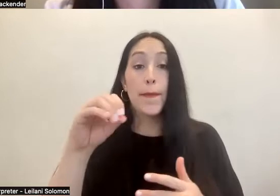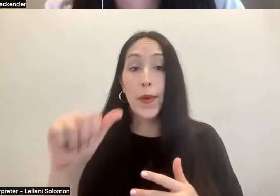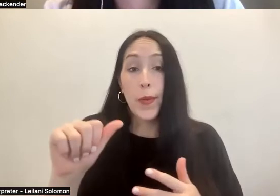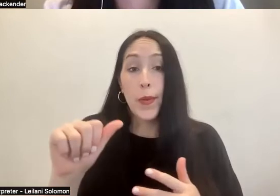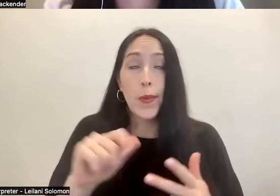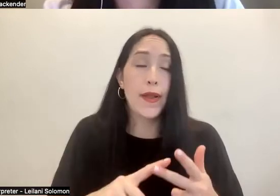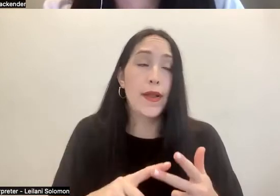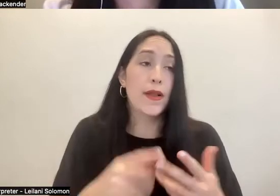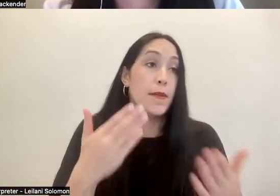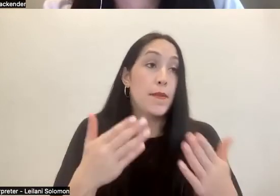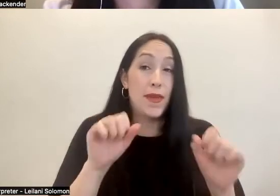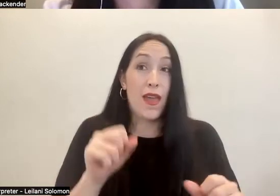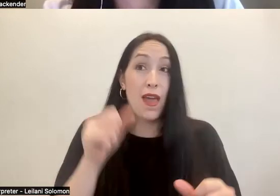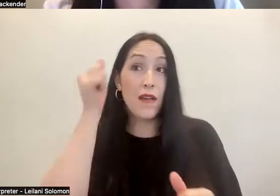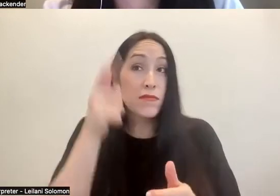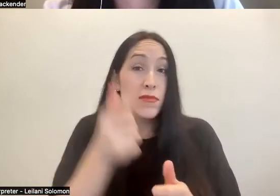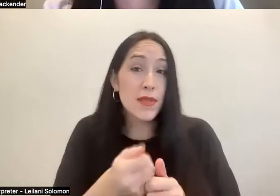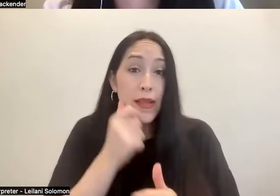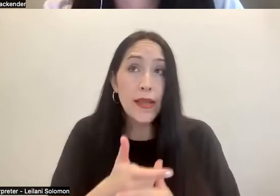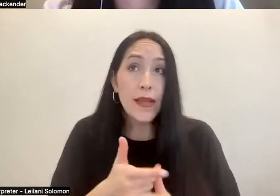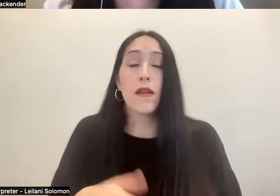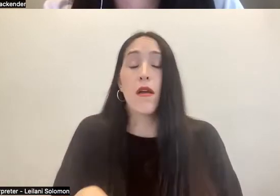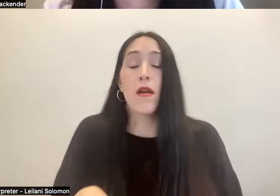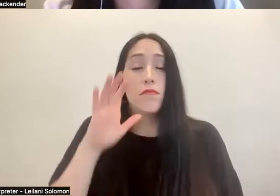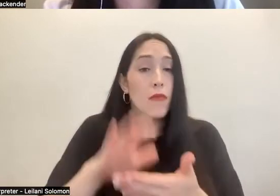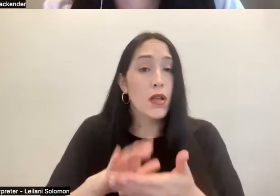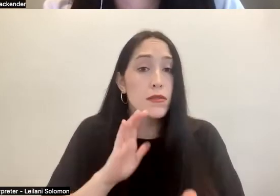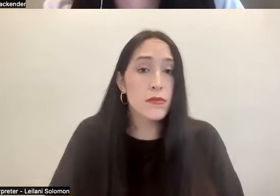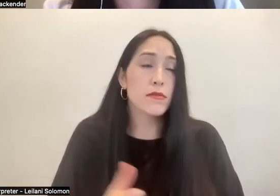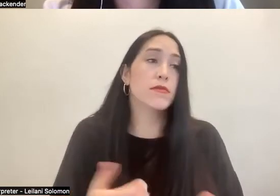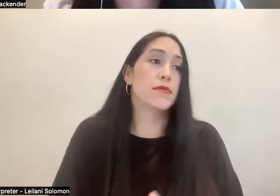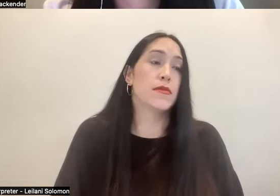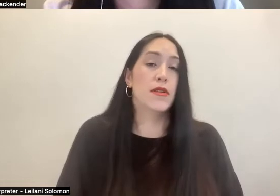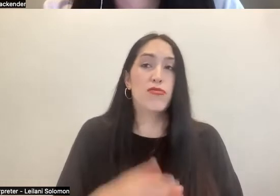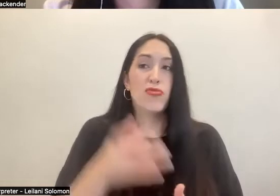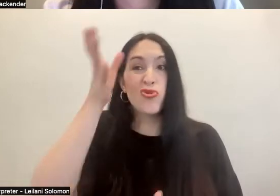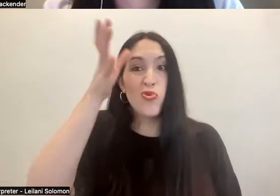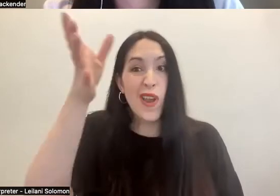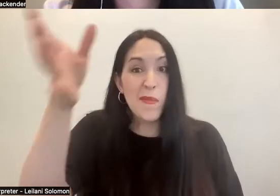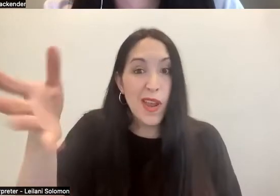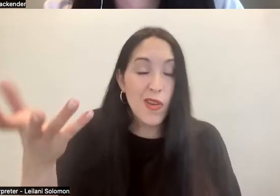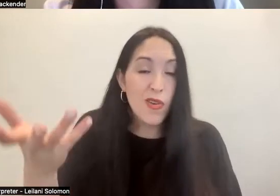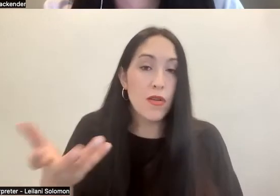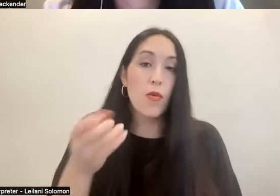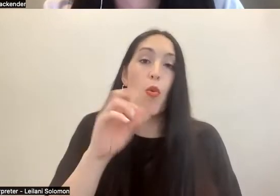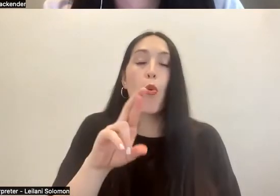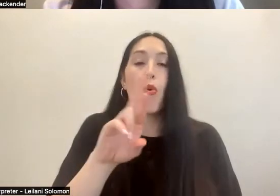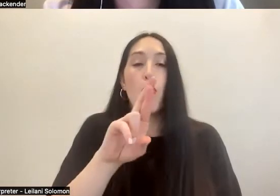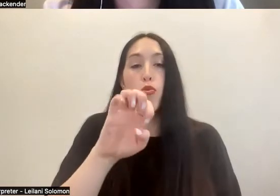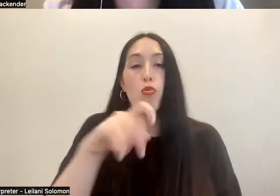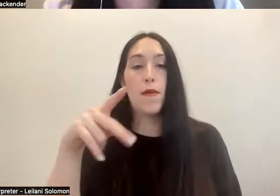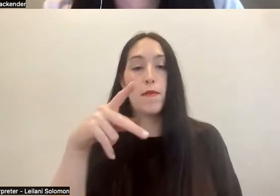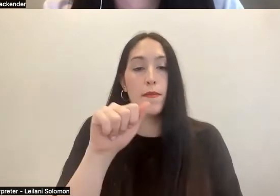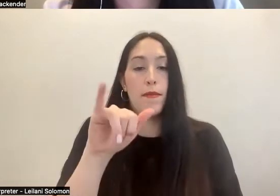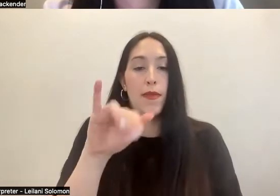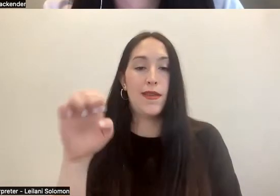a spouse, a grandparent, or even a representative payee under Social Security Administration. So that's kind